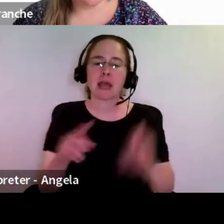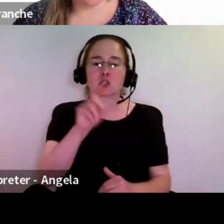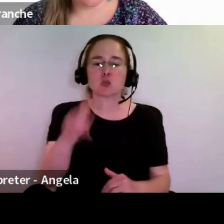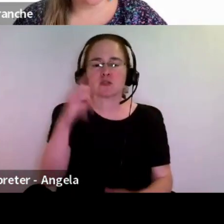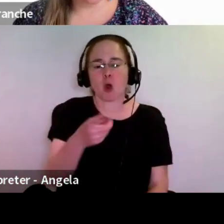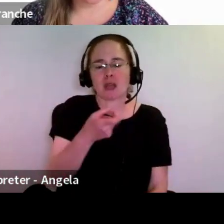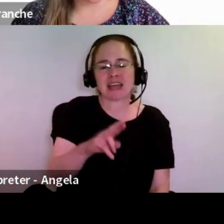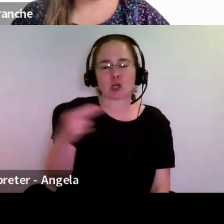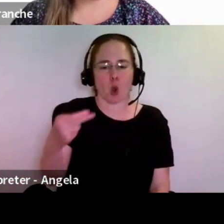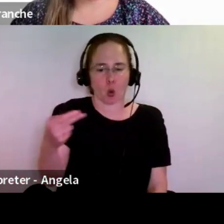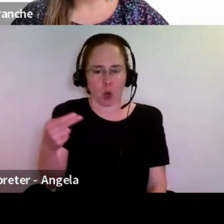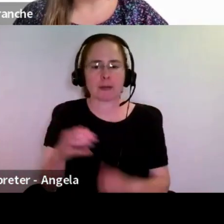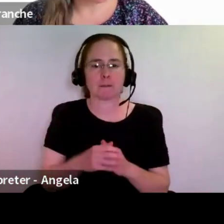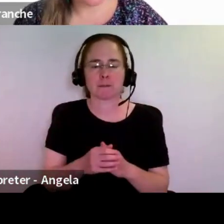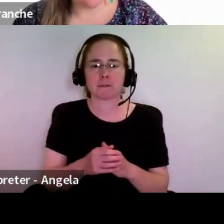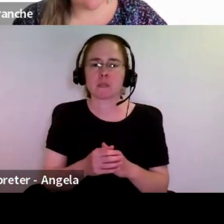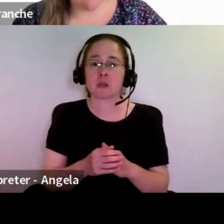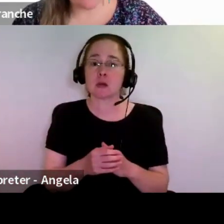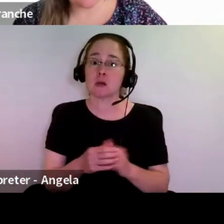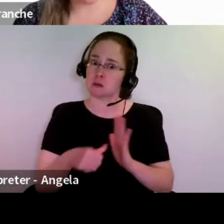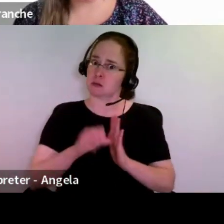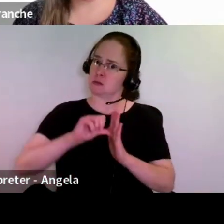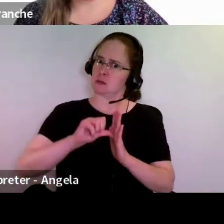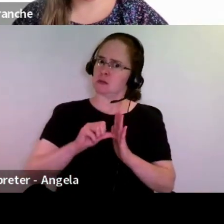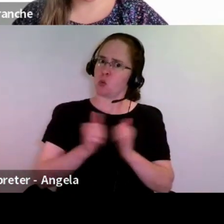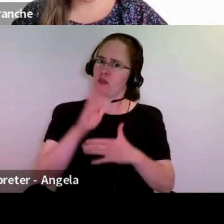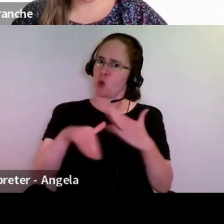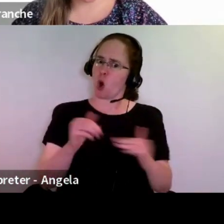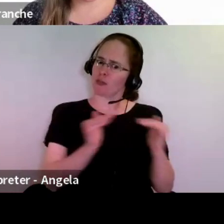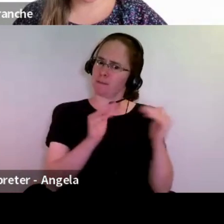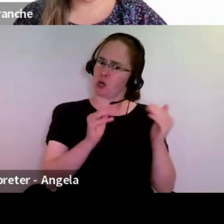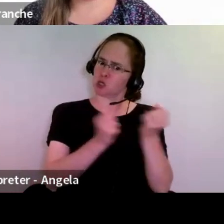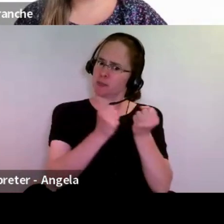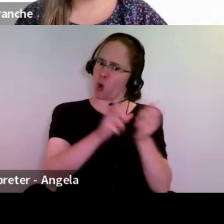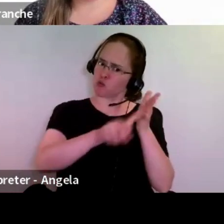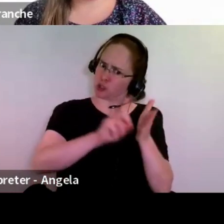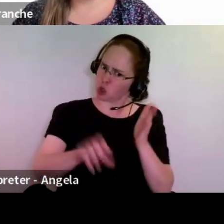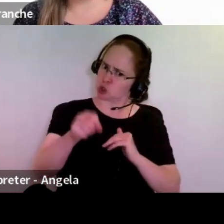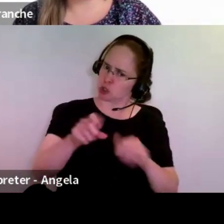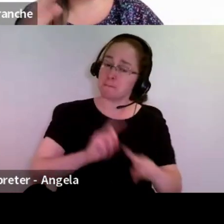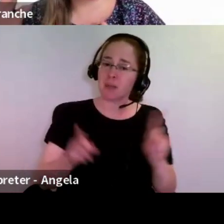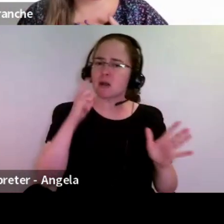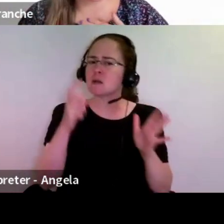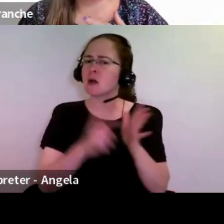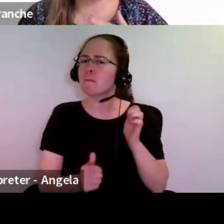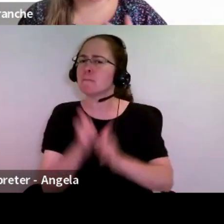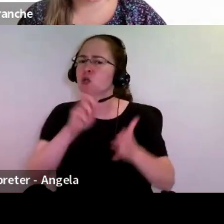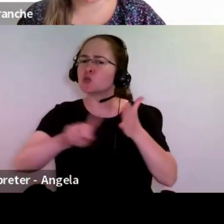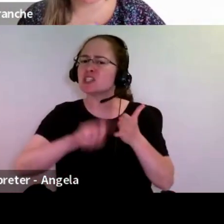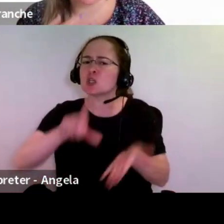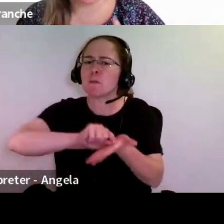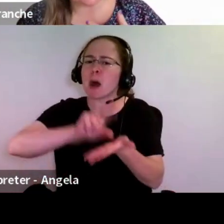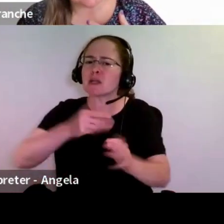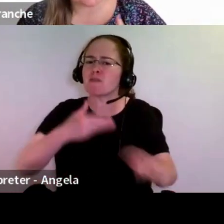Dr. Hogewood. Someone was impressed by all of that peer support research, but noted that most of it seemed like it was published